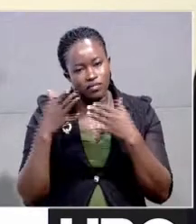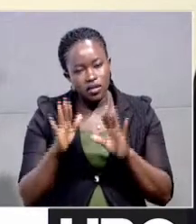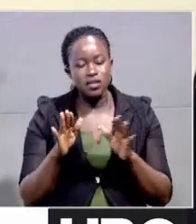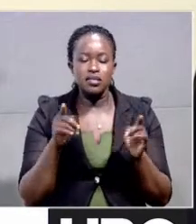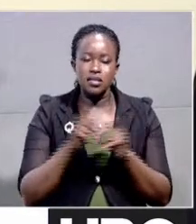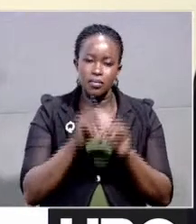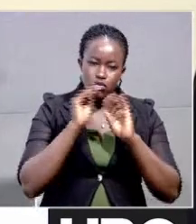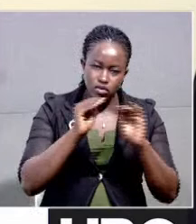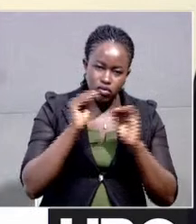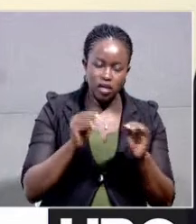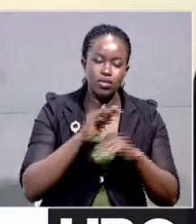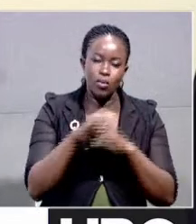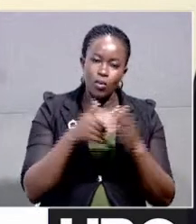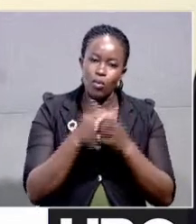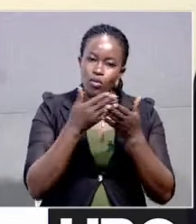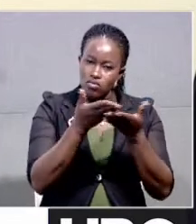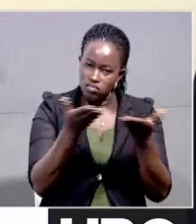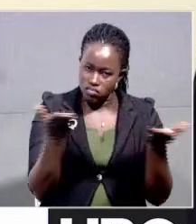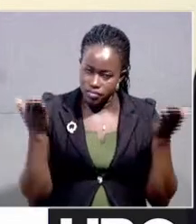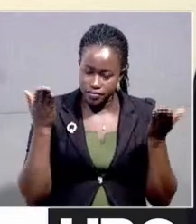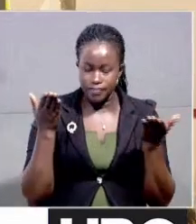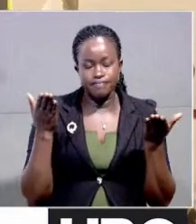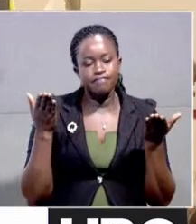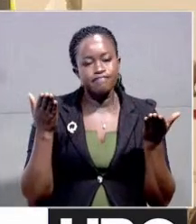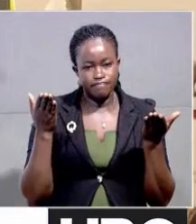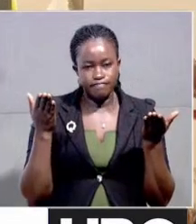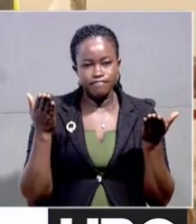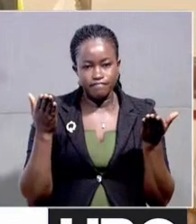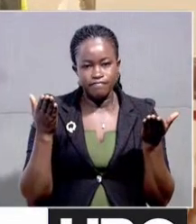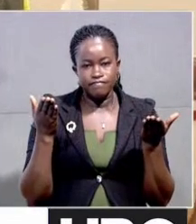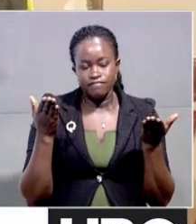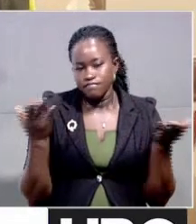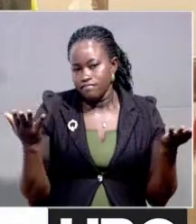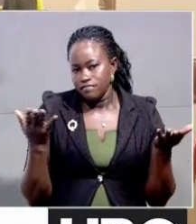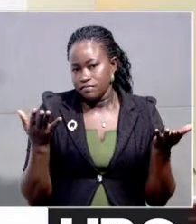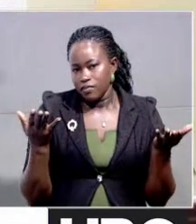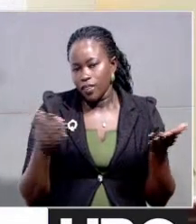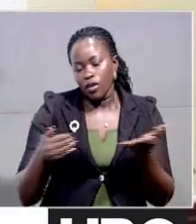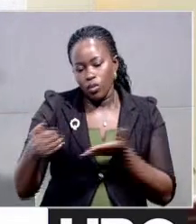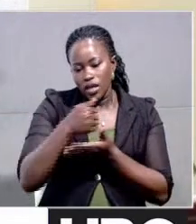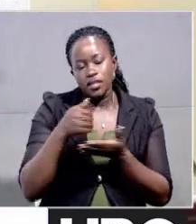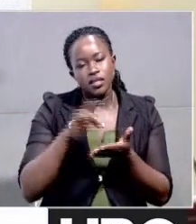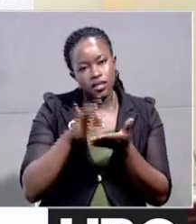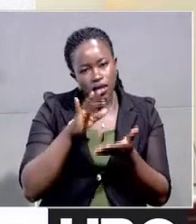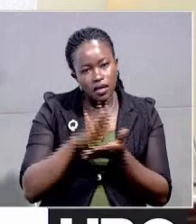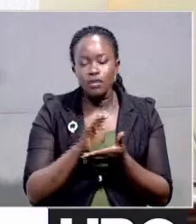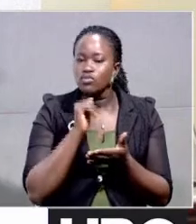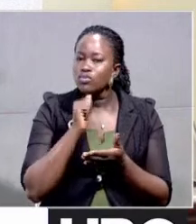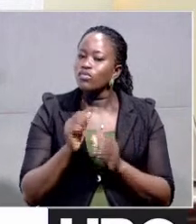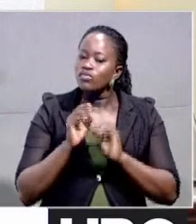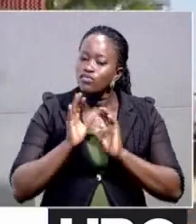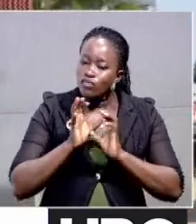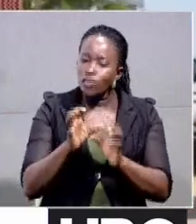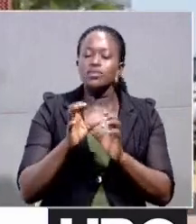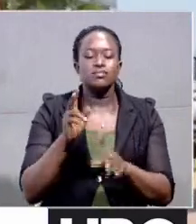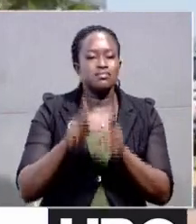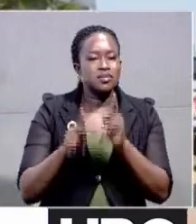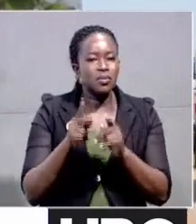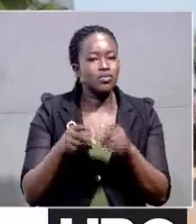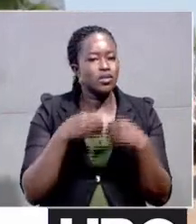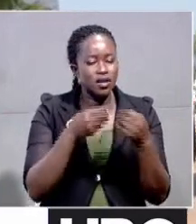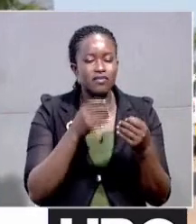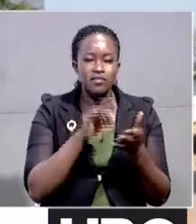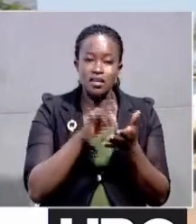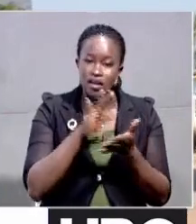collecting data. Don't force anybody to give you information. According to the district leaders, the youth, however, will require an extra